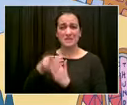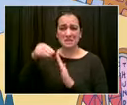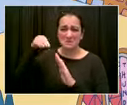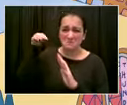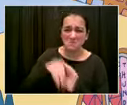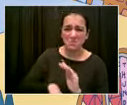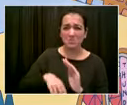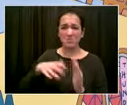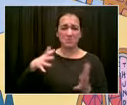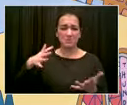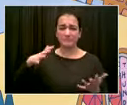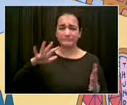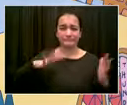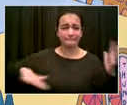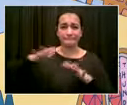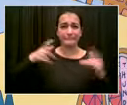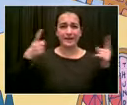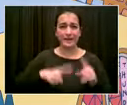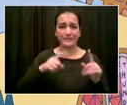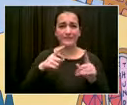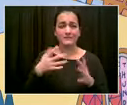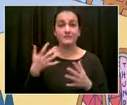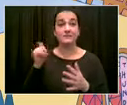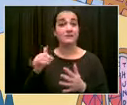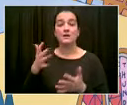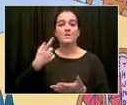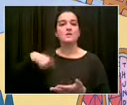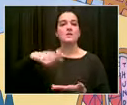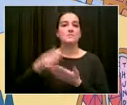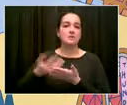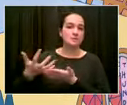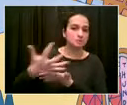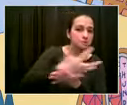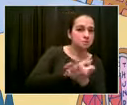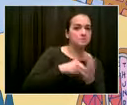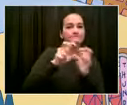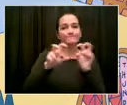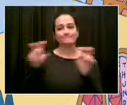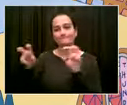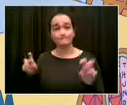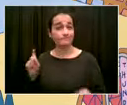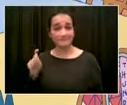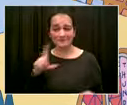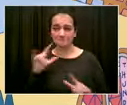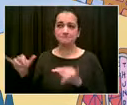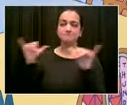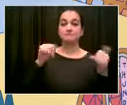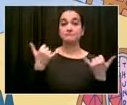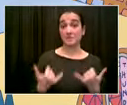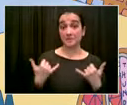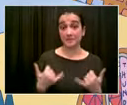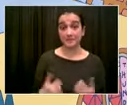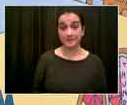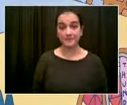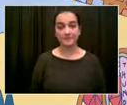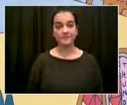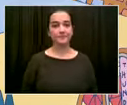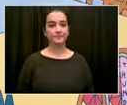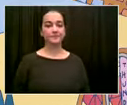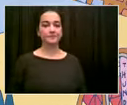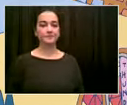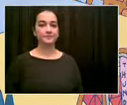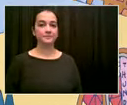student of history, the disclosures regarding the NYPD and the FBI come in the context of COINTELPRO and the findings of the Church